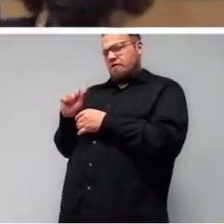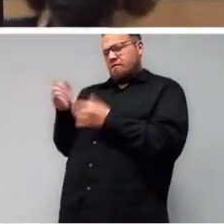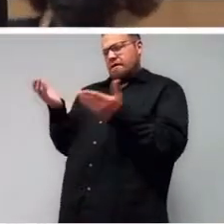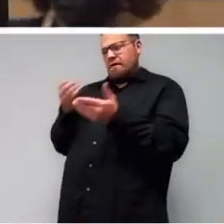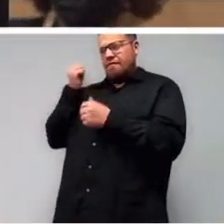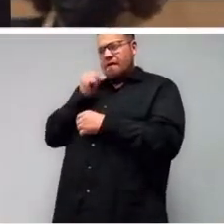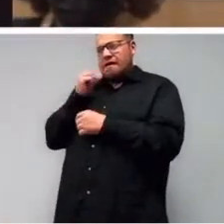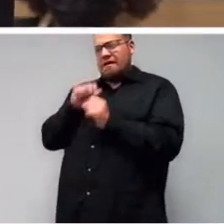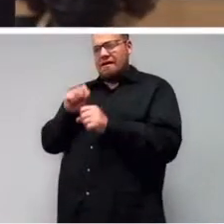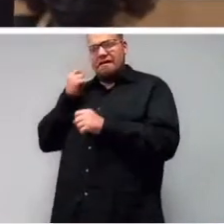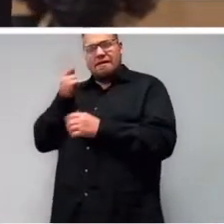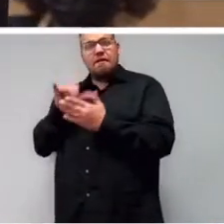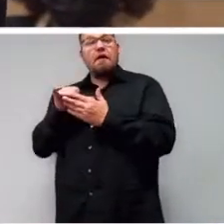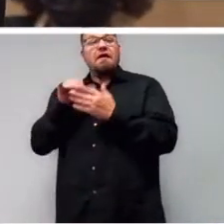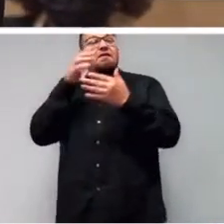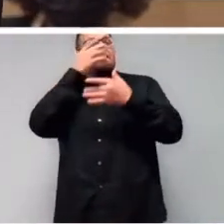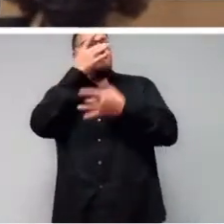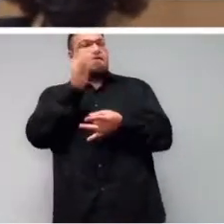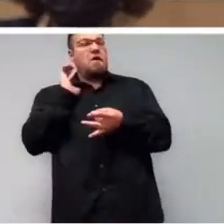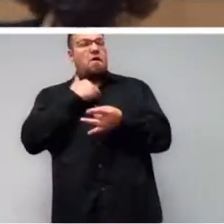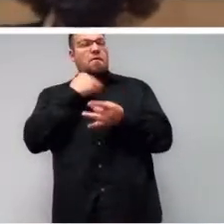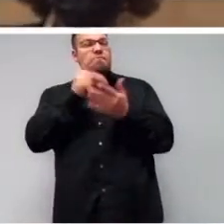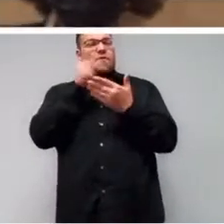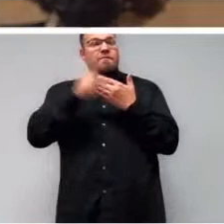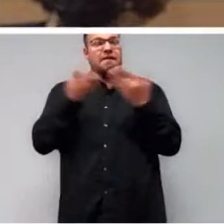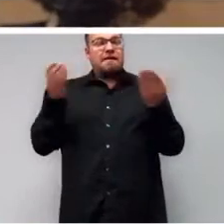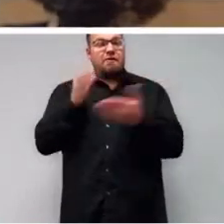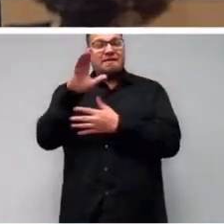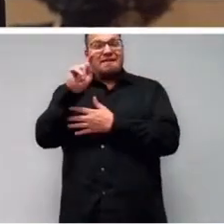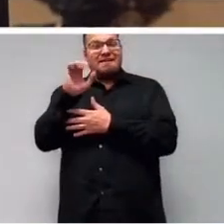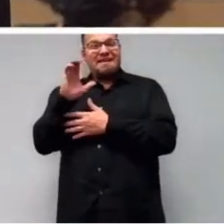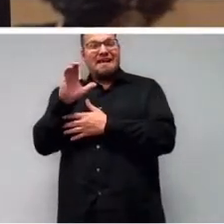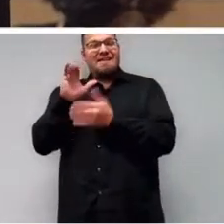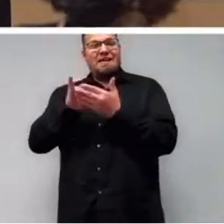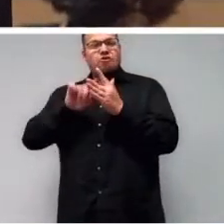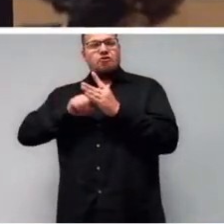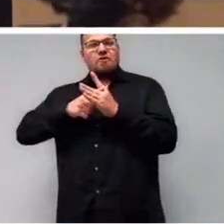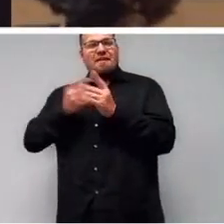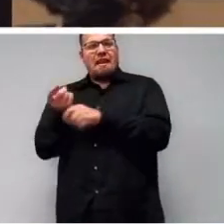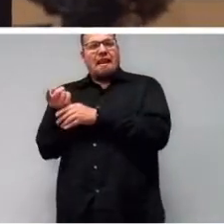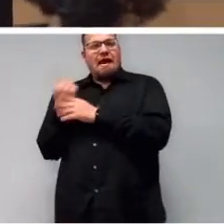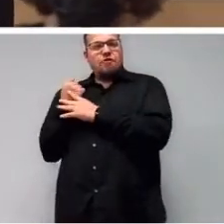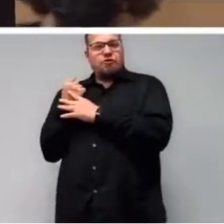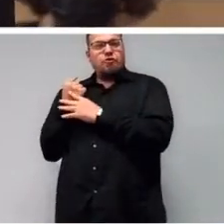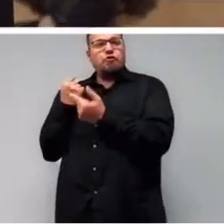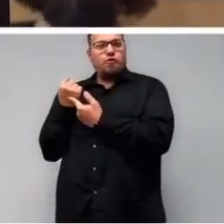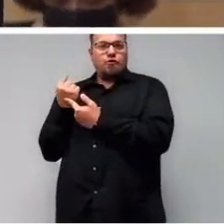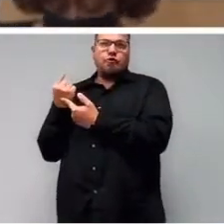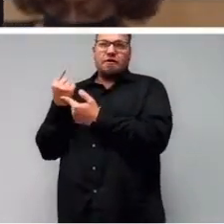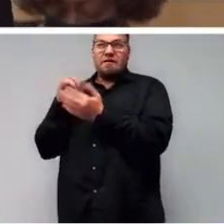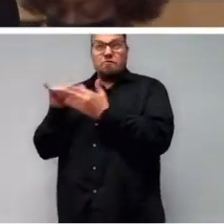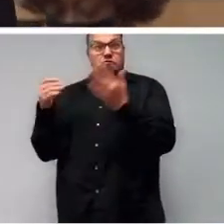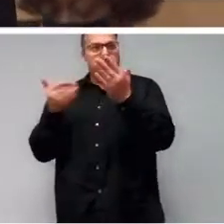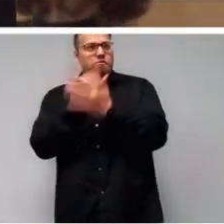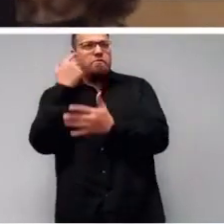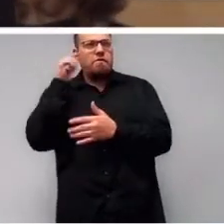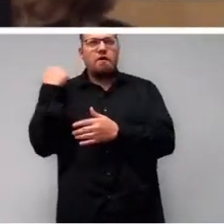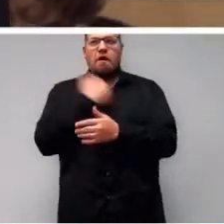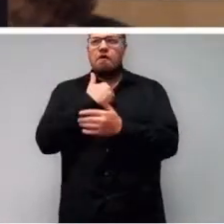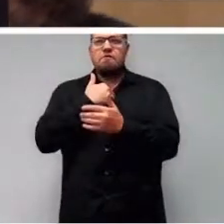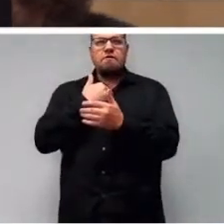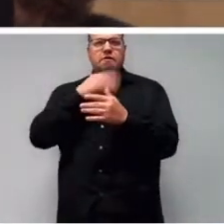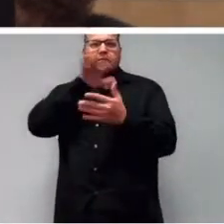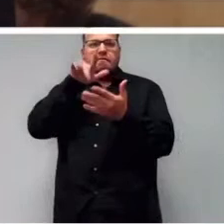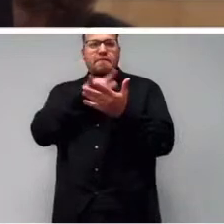What's interesting about our programs that are here at CTEC is they started last year. And so that was new for us in the middle of comprehensive distance